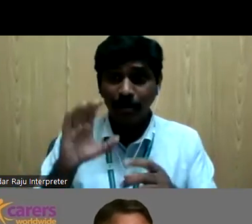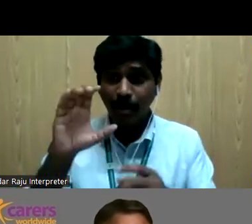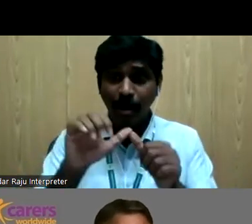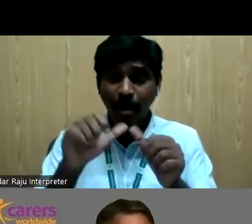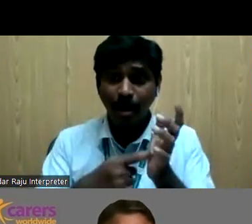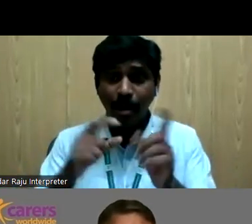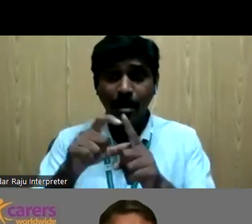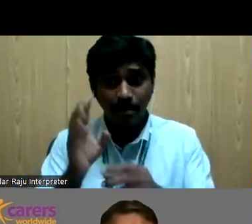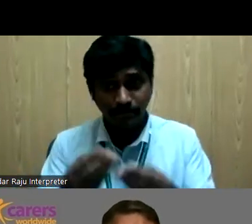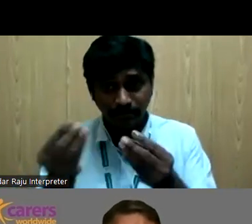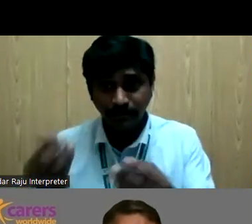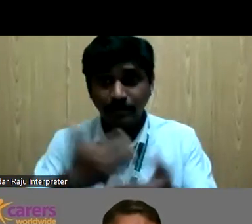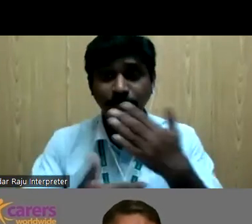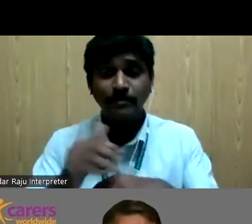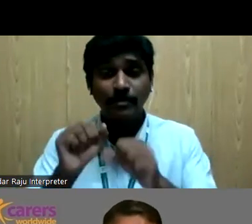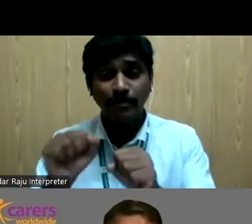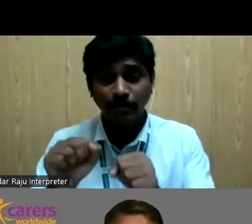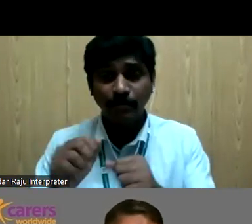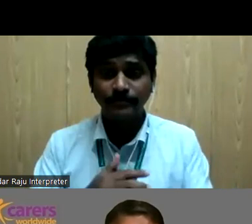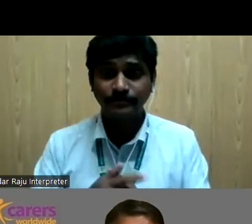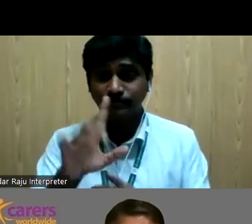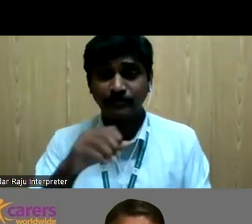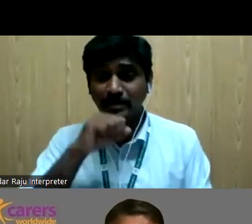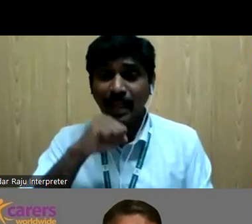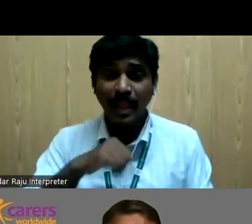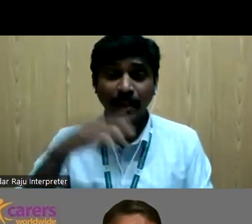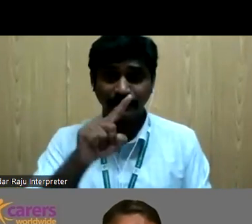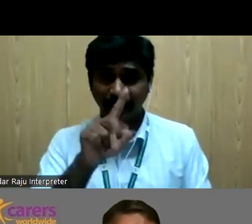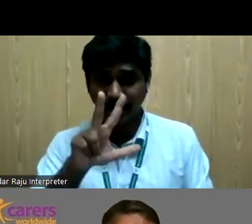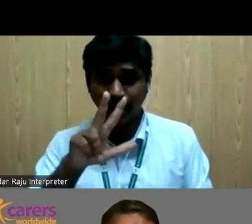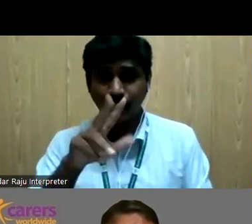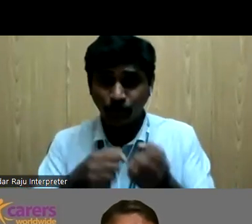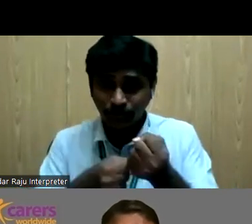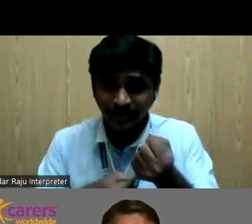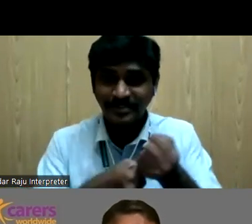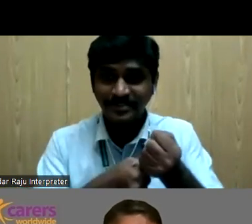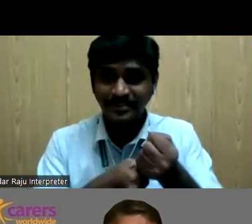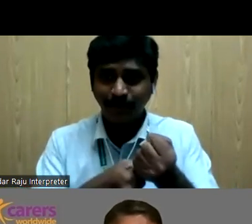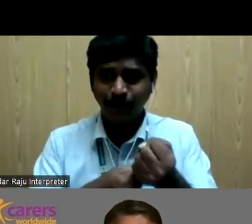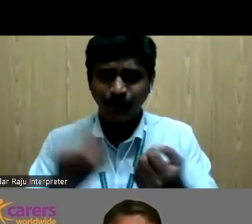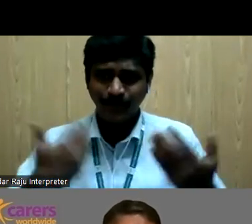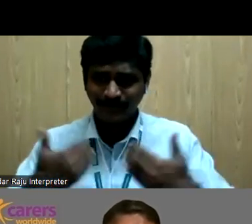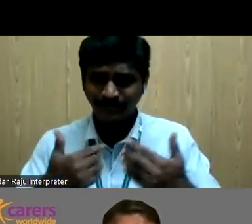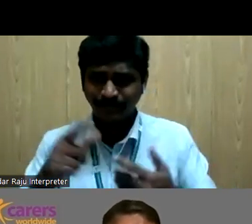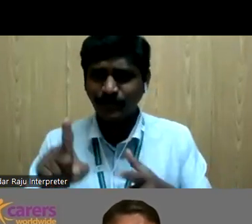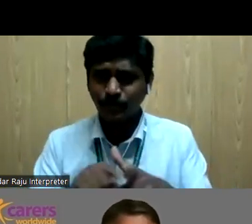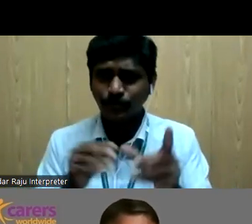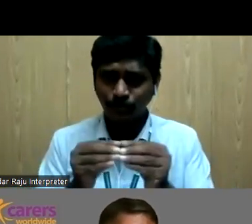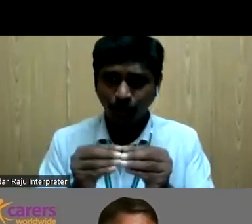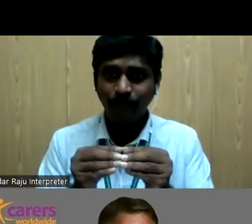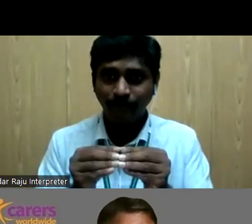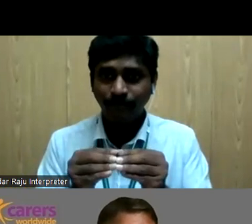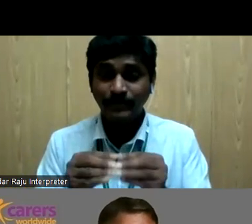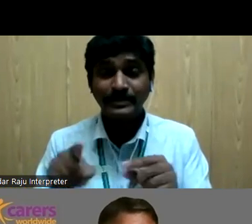extending support to the younger age groups, above 18 years age group students for sustaining any kind of livelihood support for